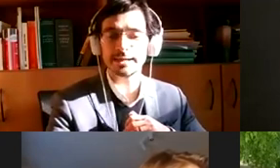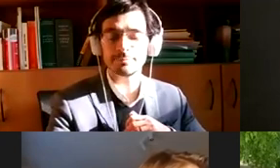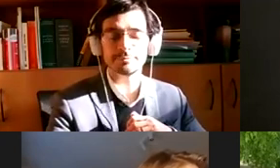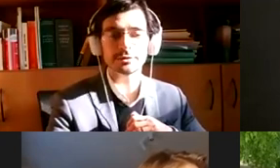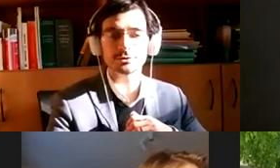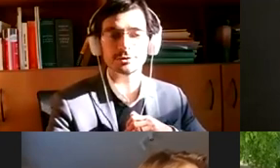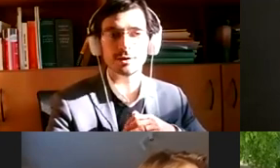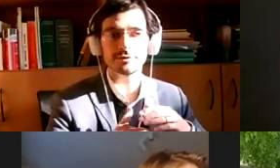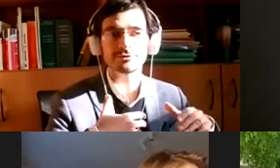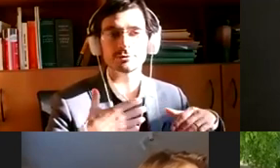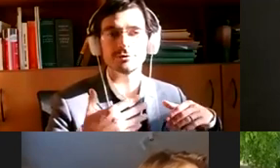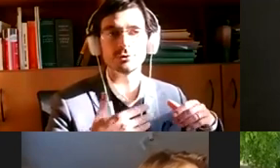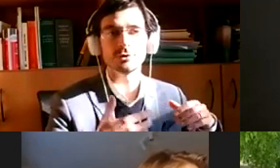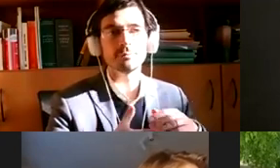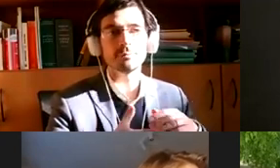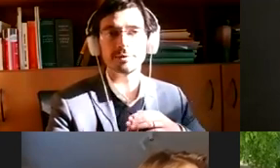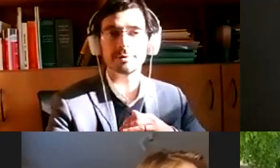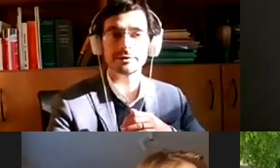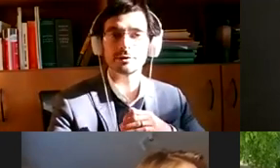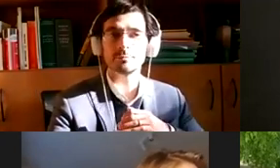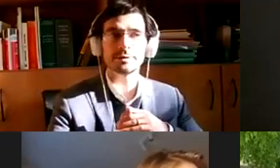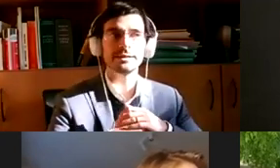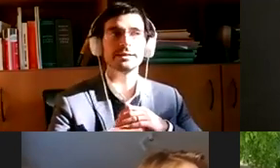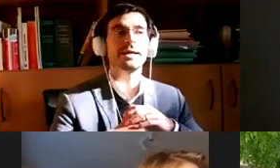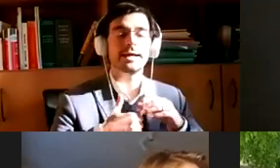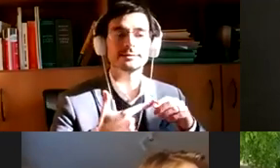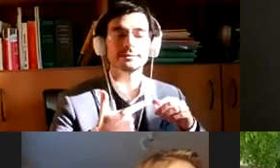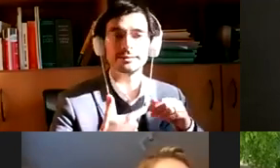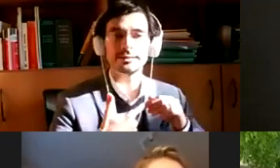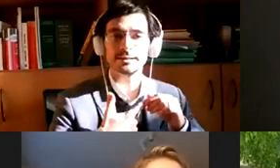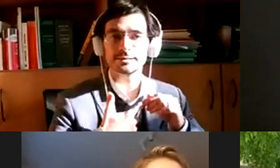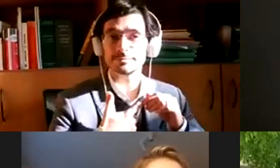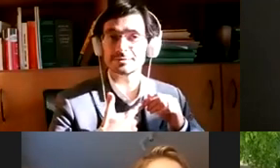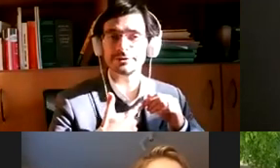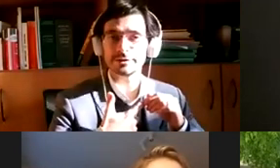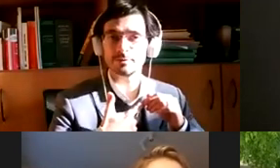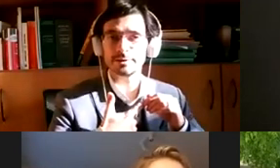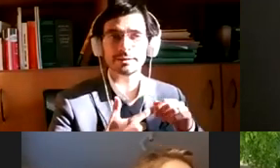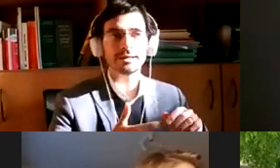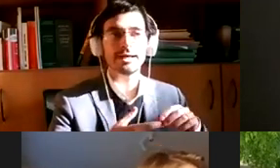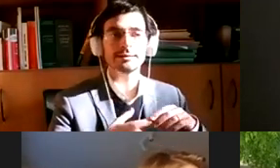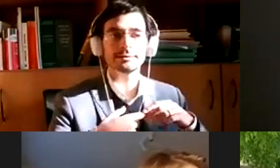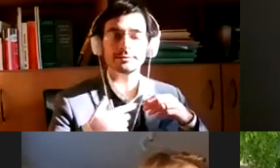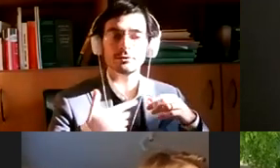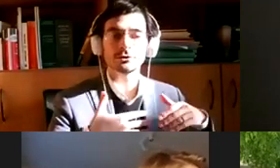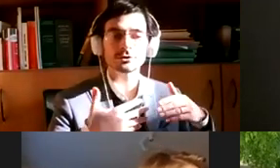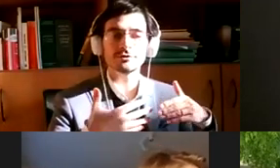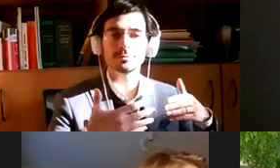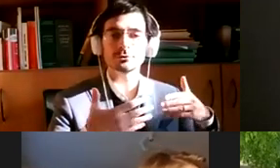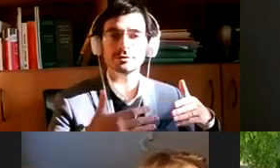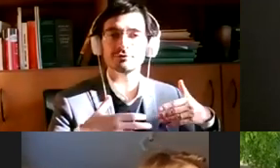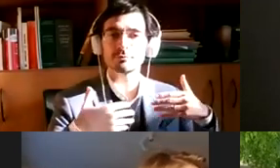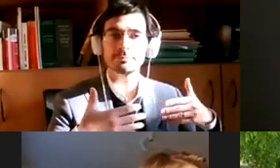liability gap, because you have in front of you both the parent company and the subsidiary company. And you also